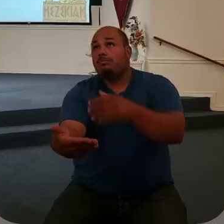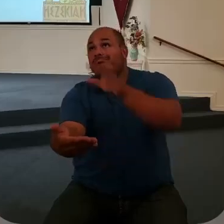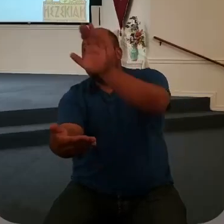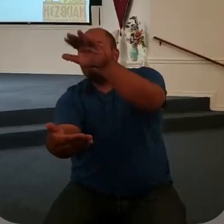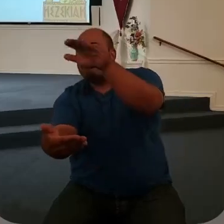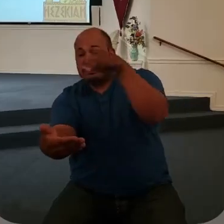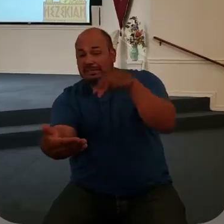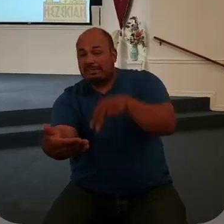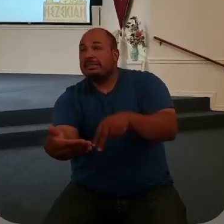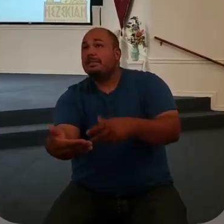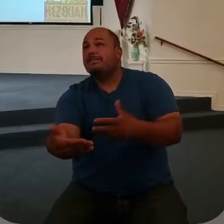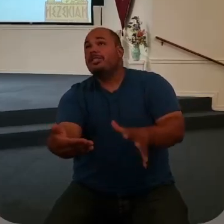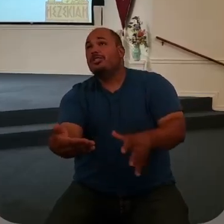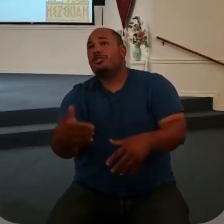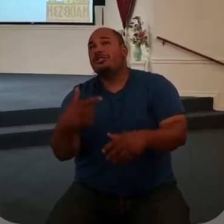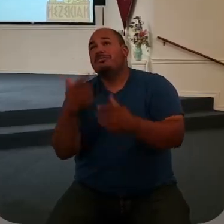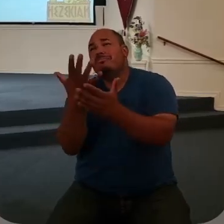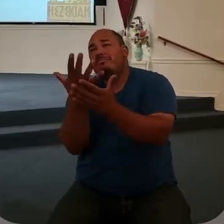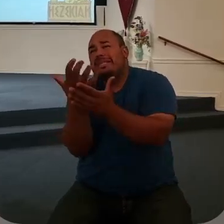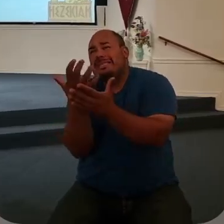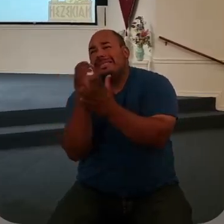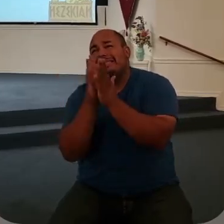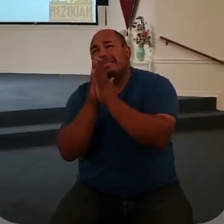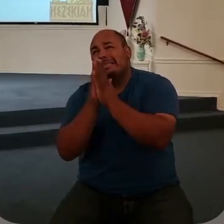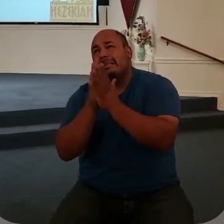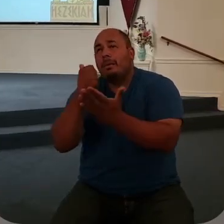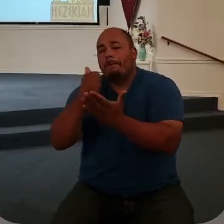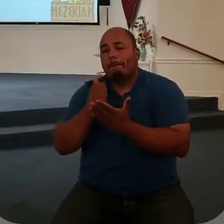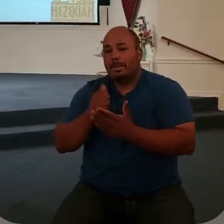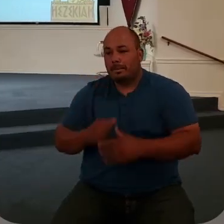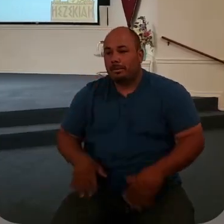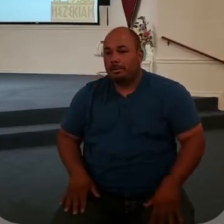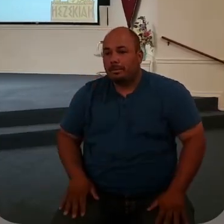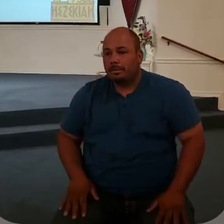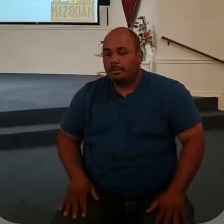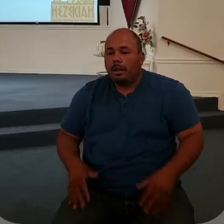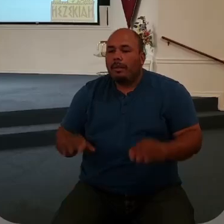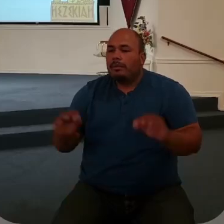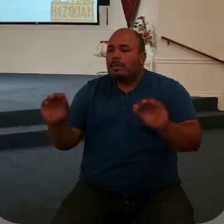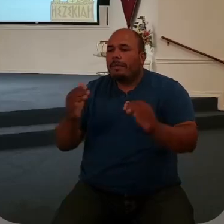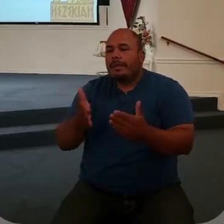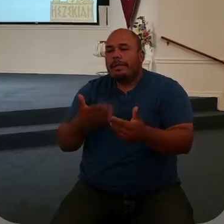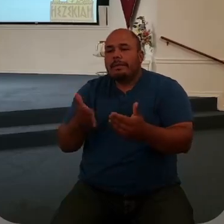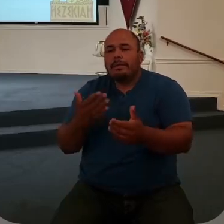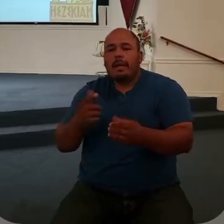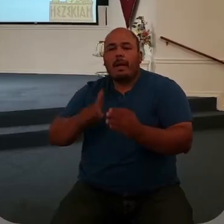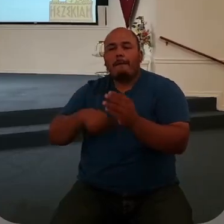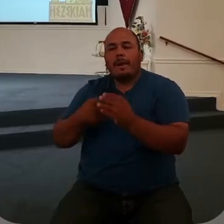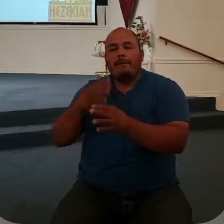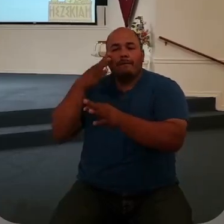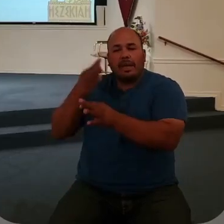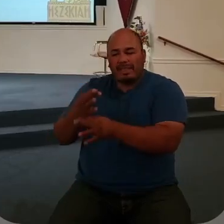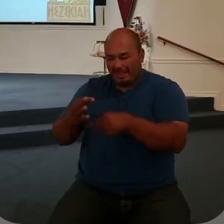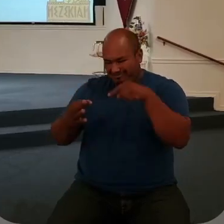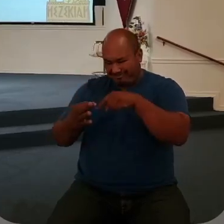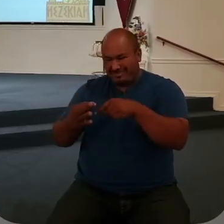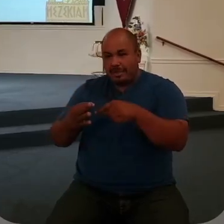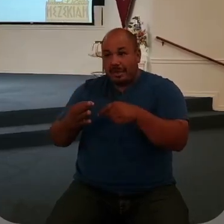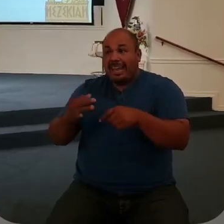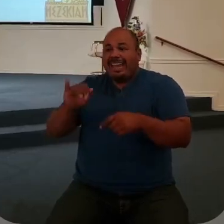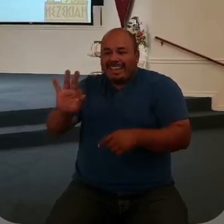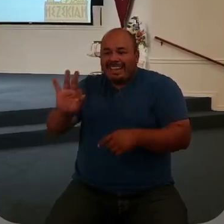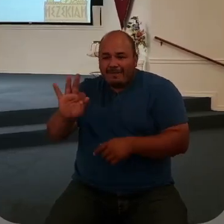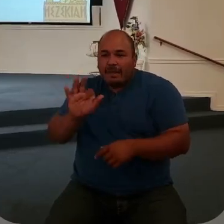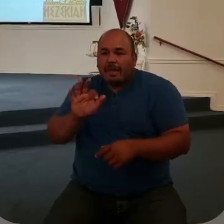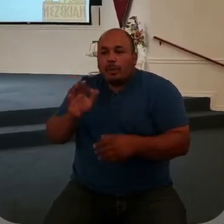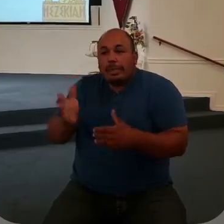help. There's nothing easy about faith. If it were easy, it wouldn't be faith, right?